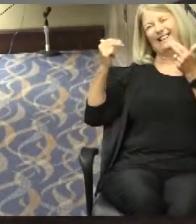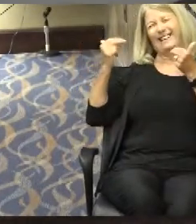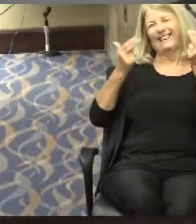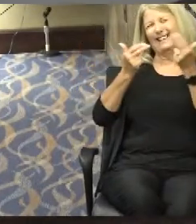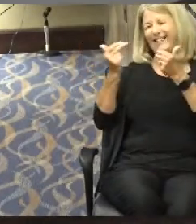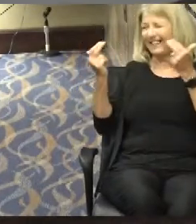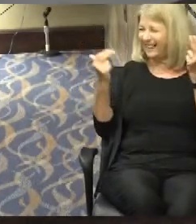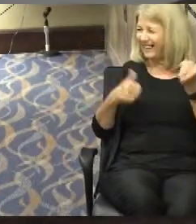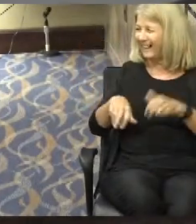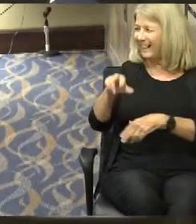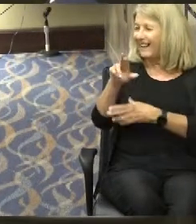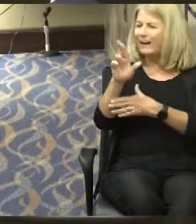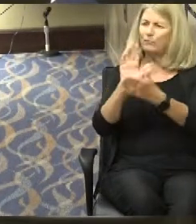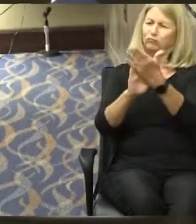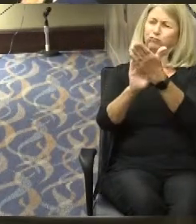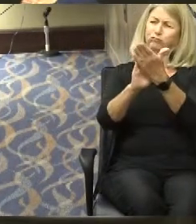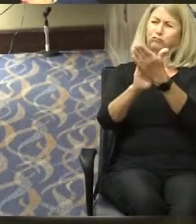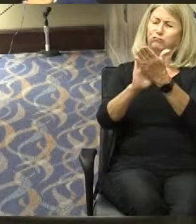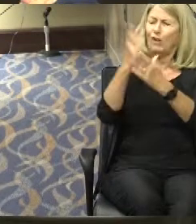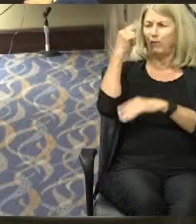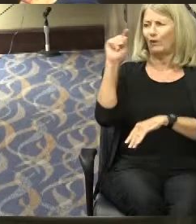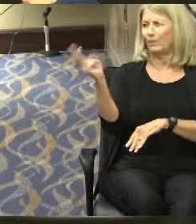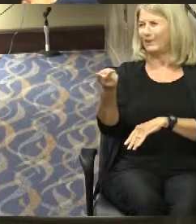a round of applause for you guys, too.